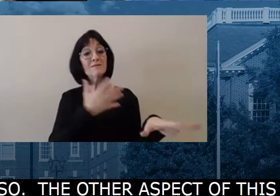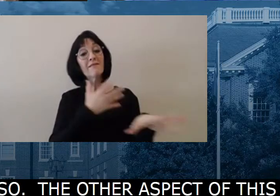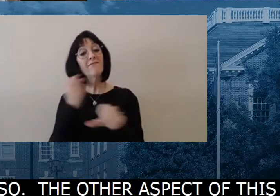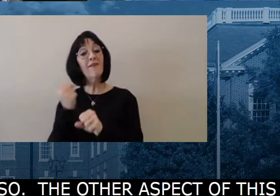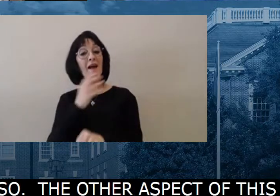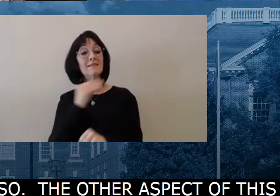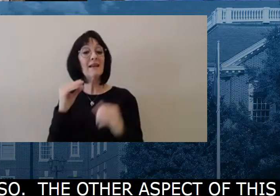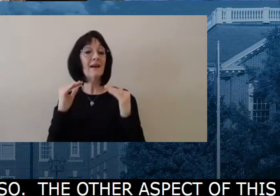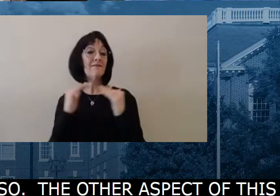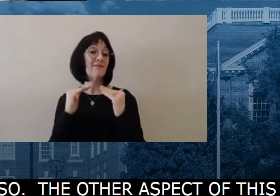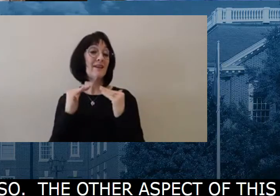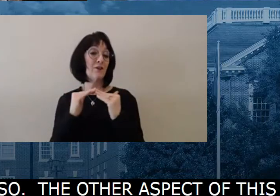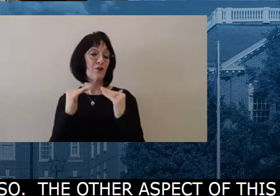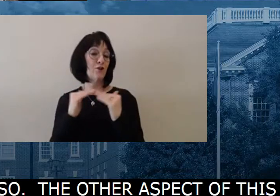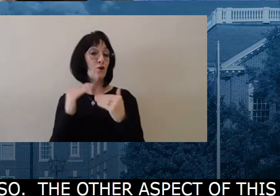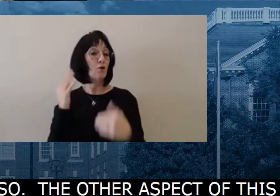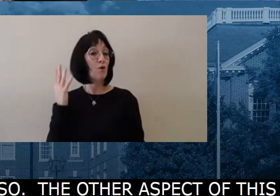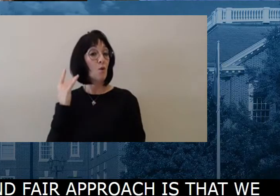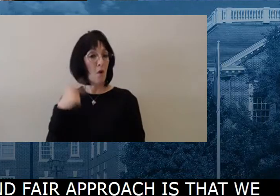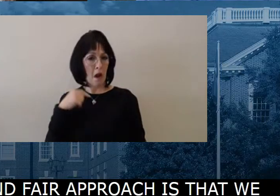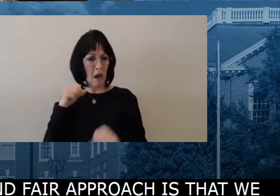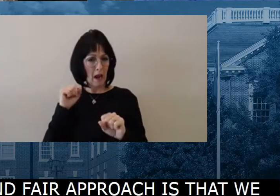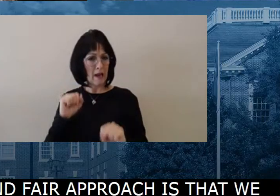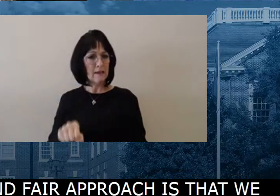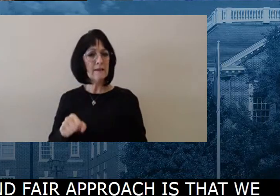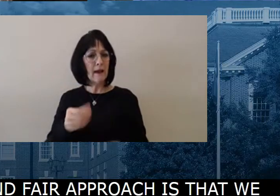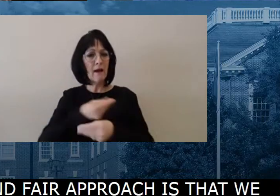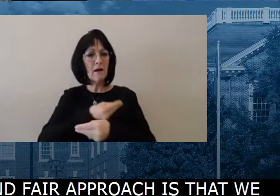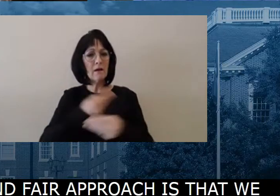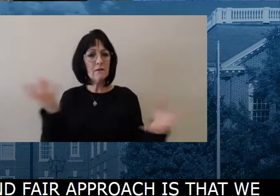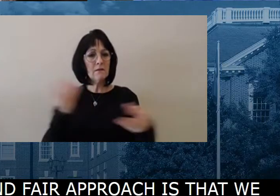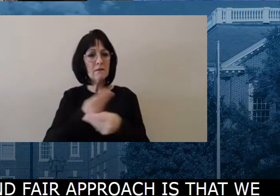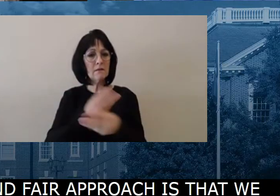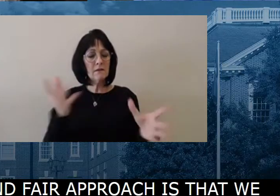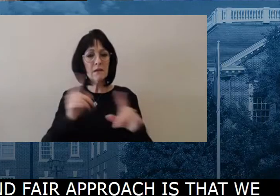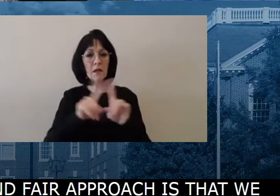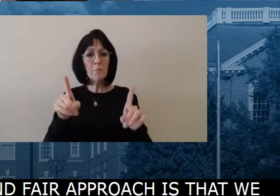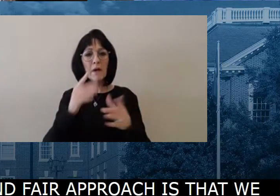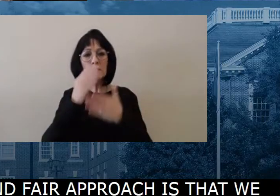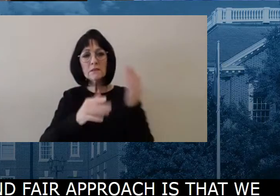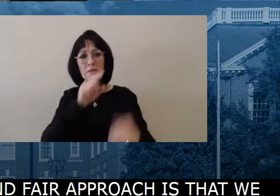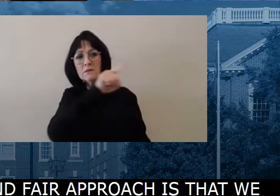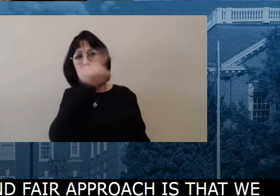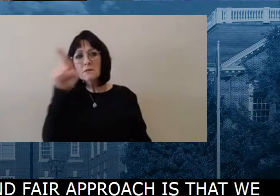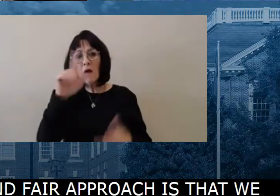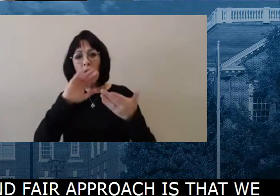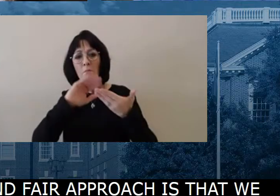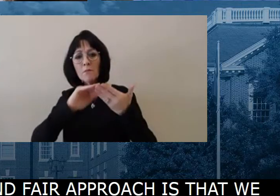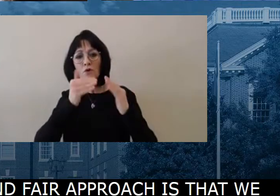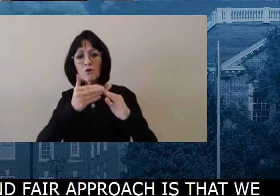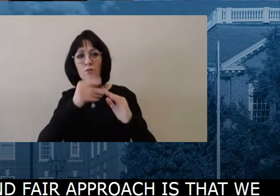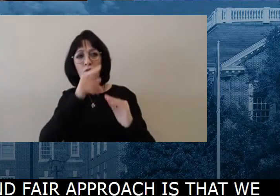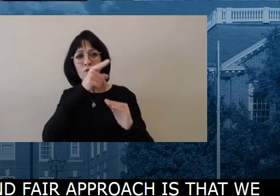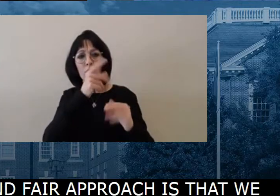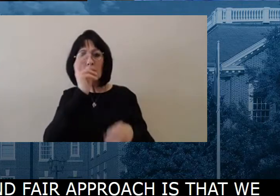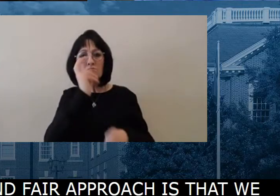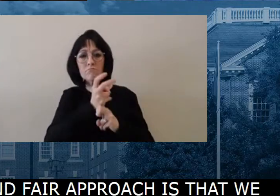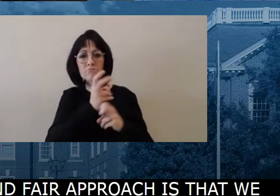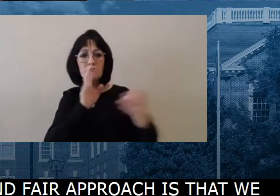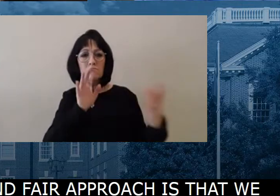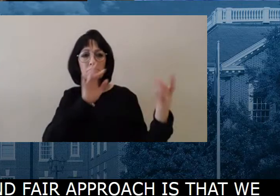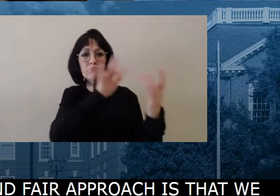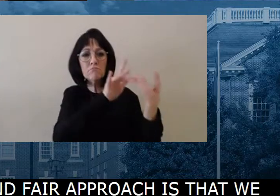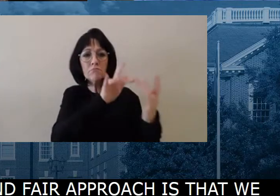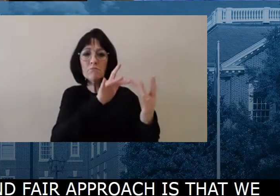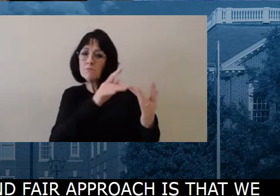high throughput pods, but then we wouldn't be meeting people in their communities that can be harder to reach. And so we really have to balance all of